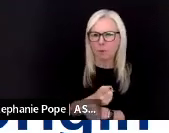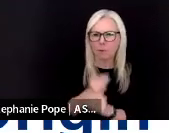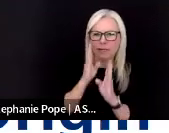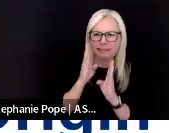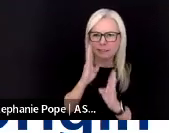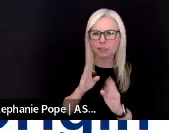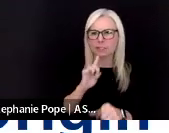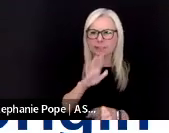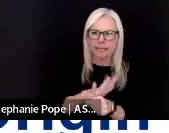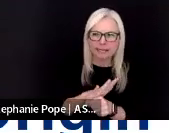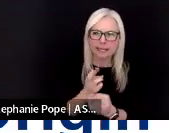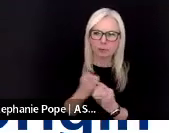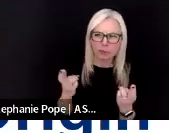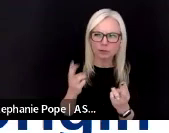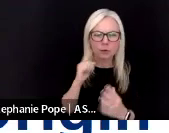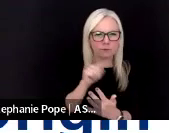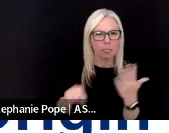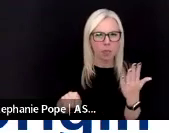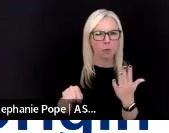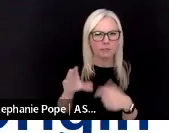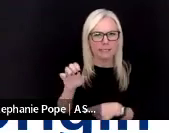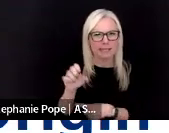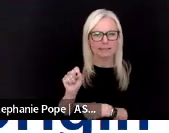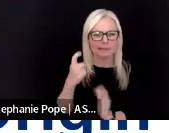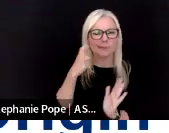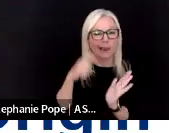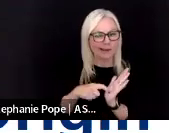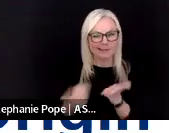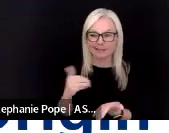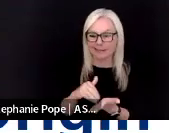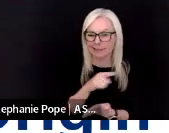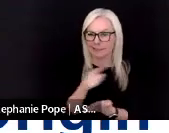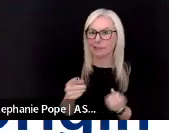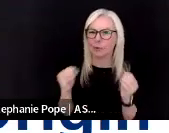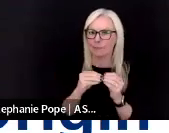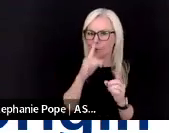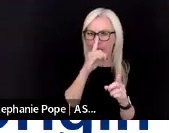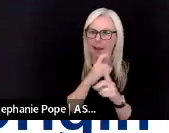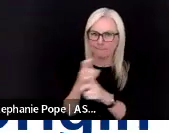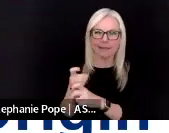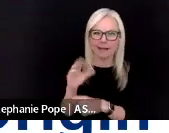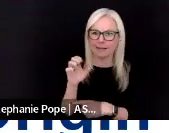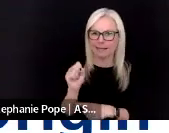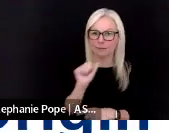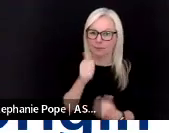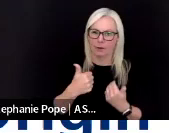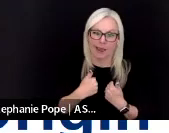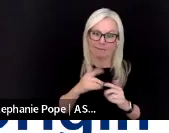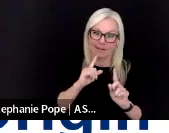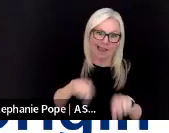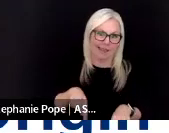and resources to these cases, recognizing, again, that these are more complicated cases when we do not have an answer as